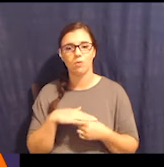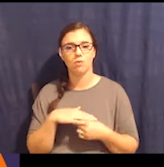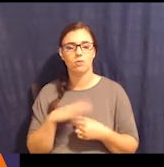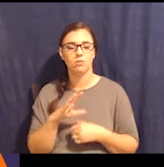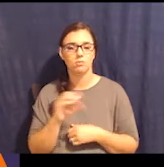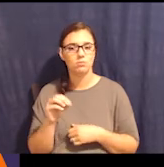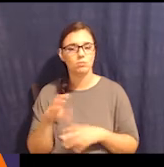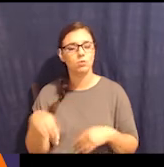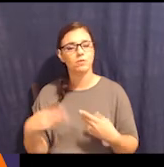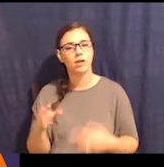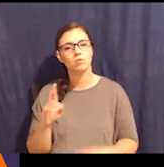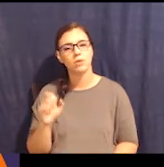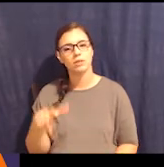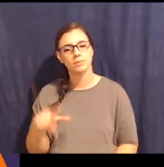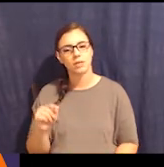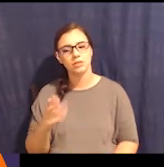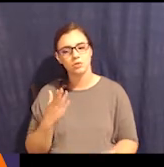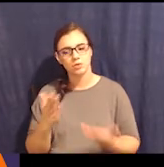at